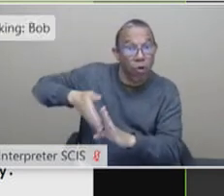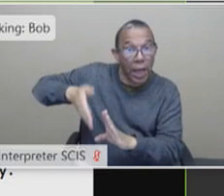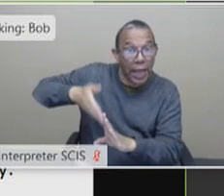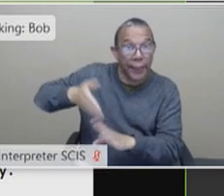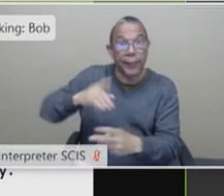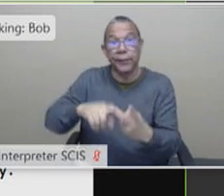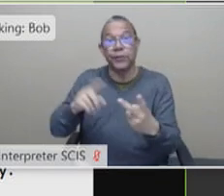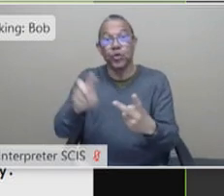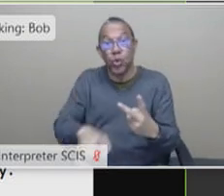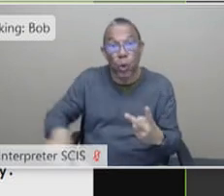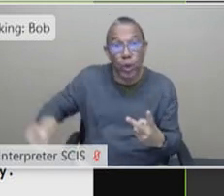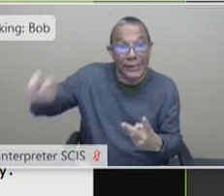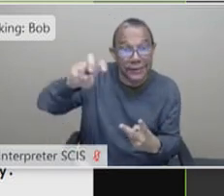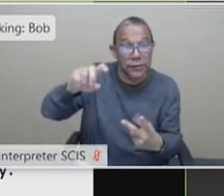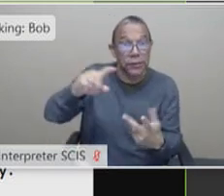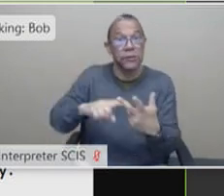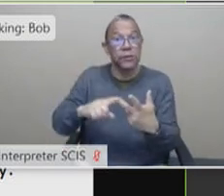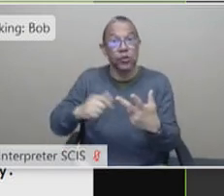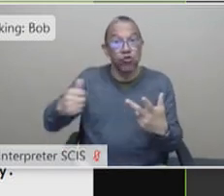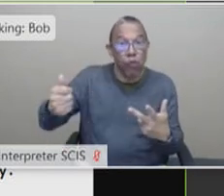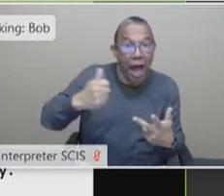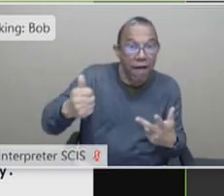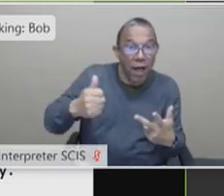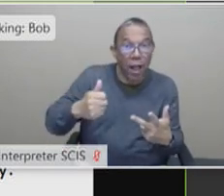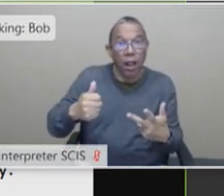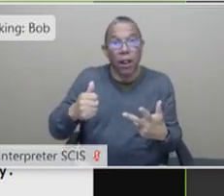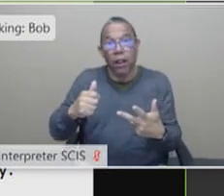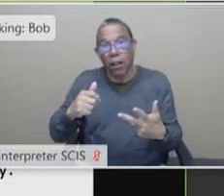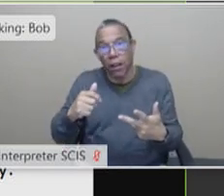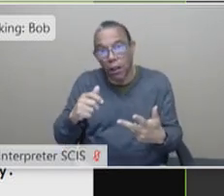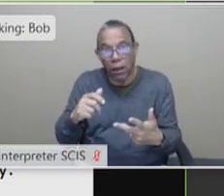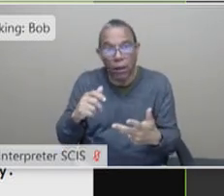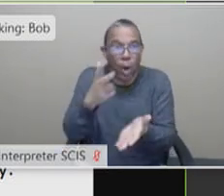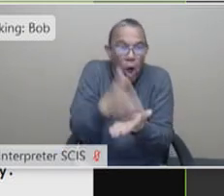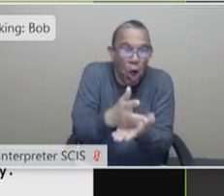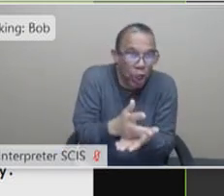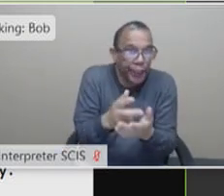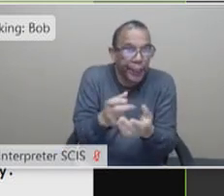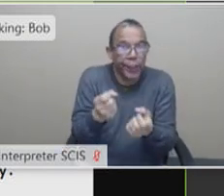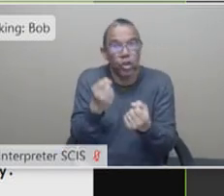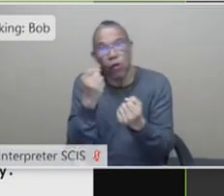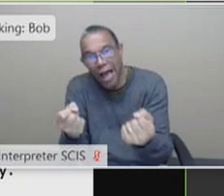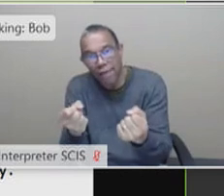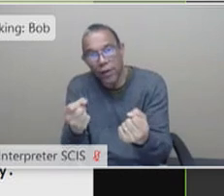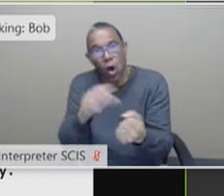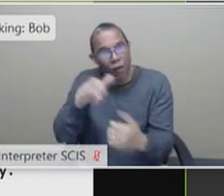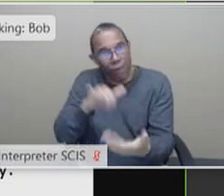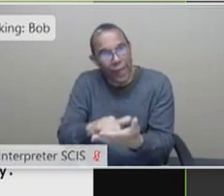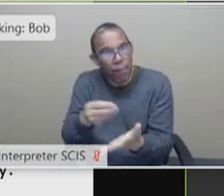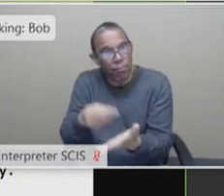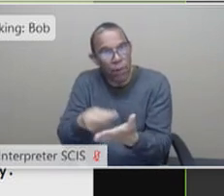and travel, and just all the daily activities, driving and parking and just doing things in the city. Because of the